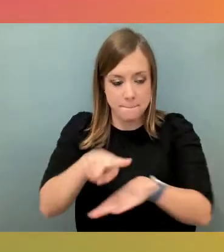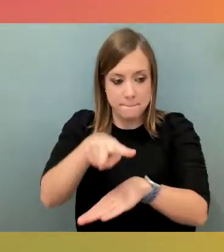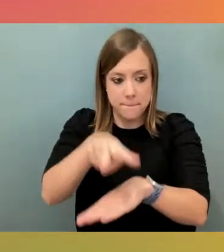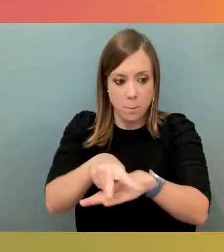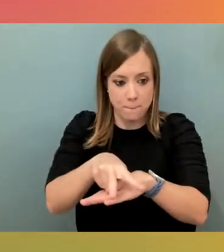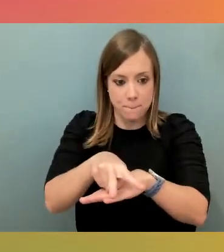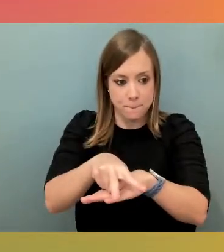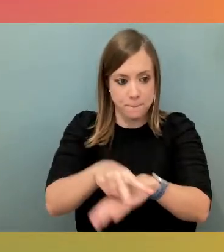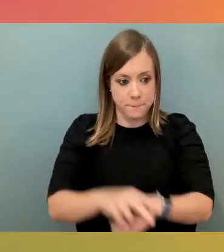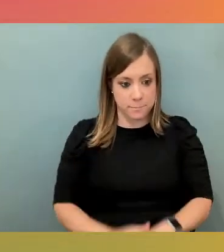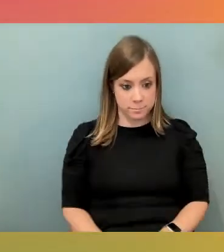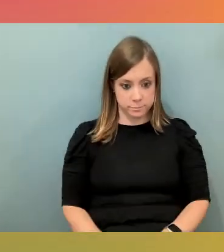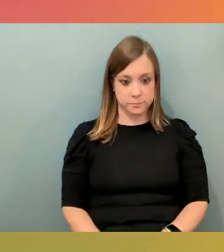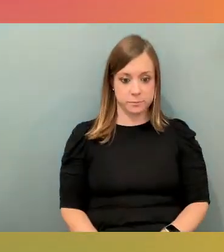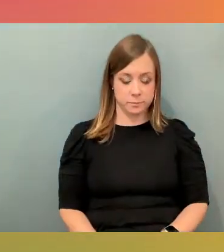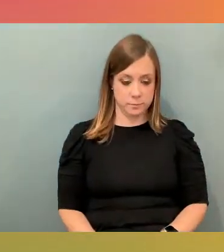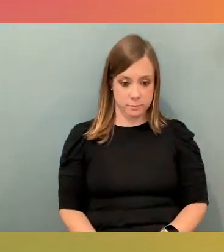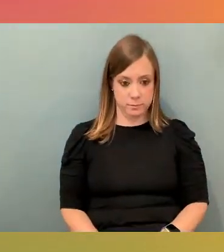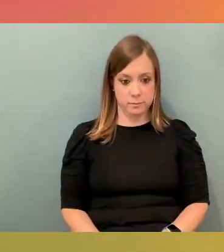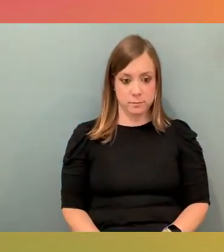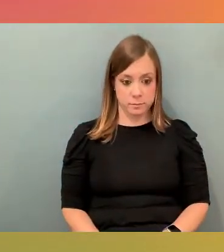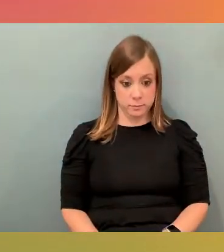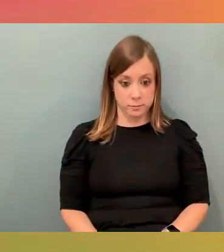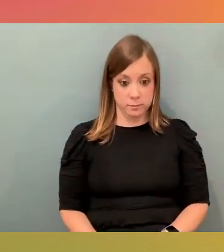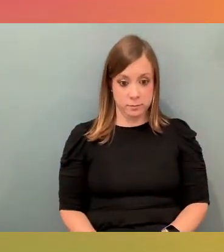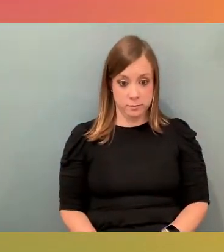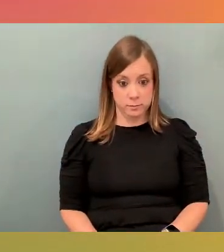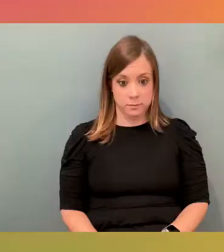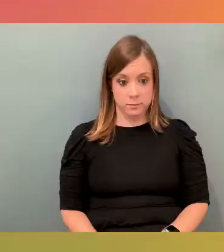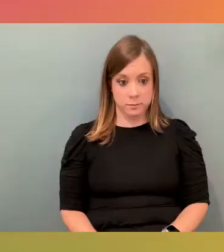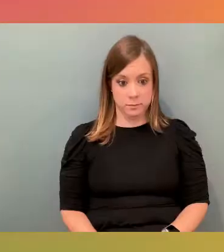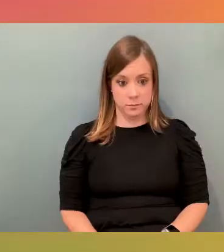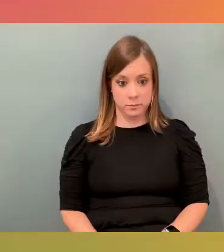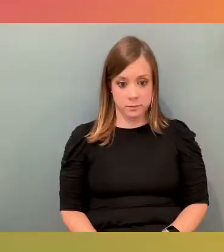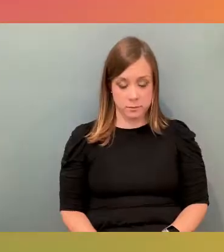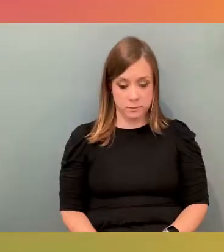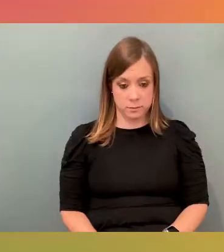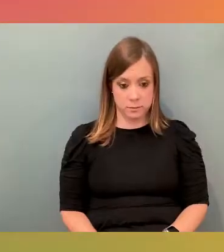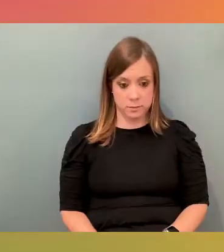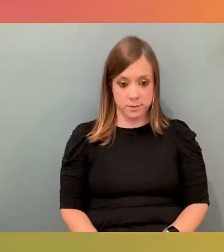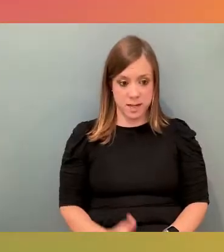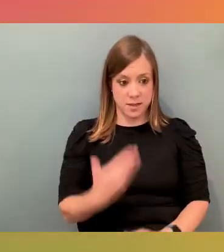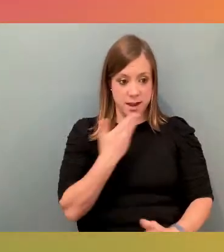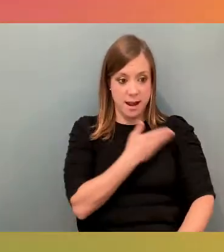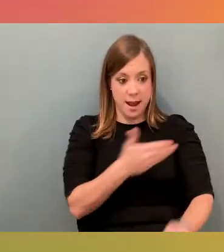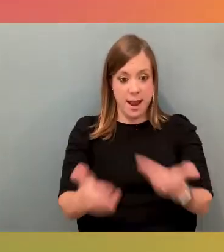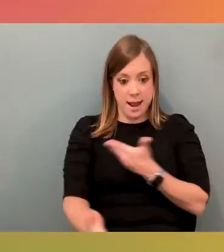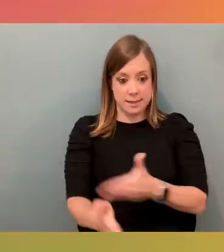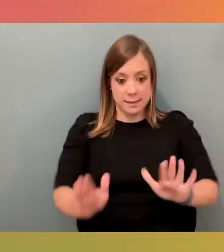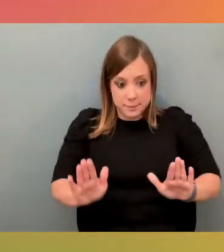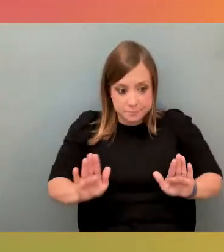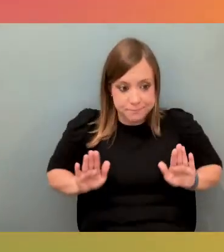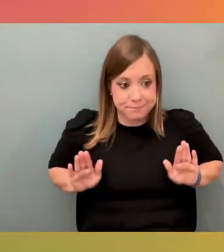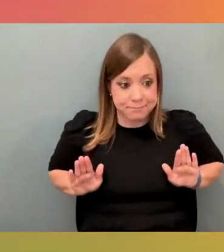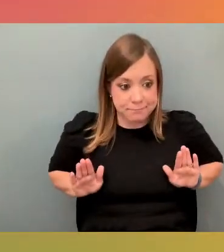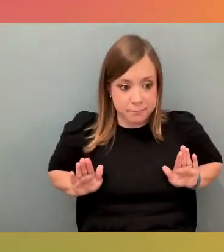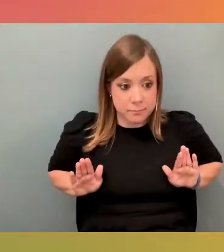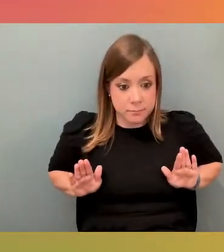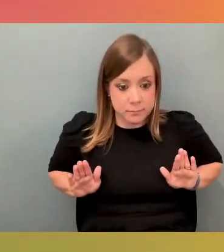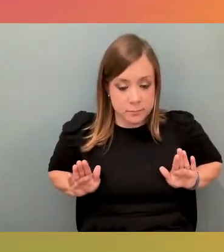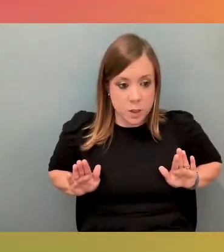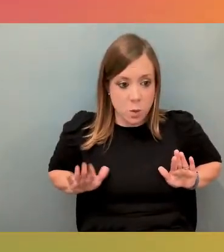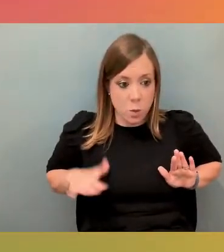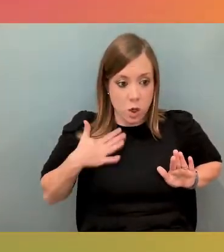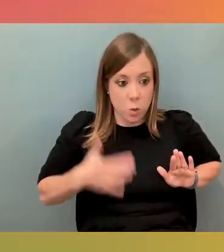the way down, lower the feet. Slide your hands under your shoulders. We're gonna start to wake up our chest,